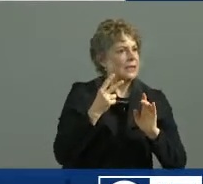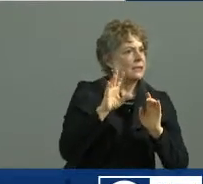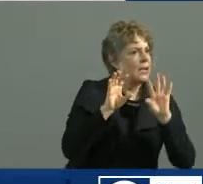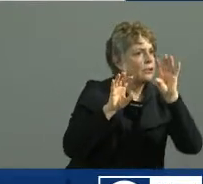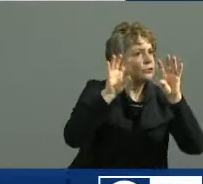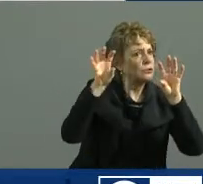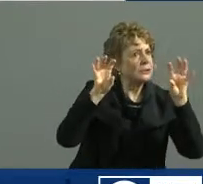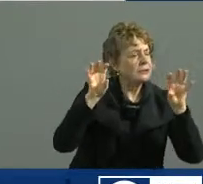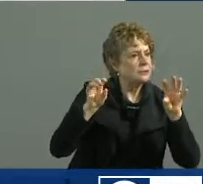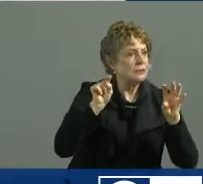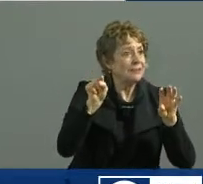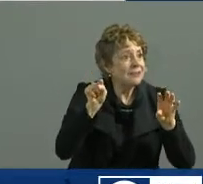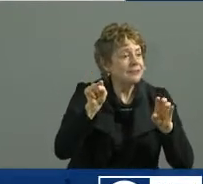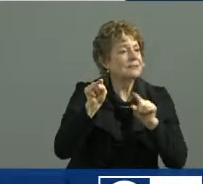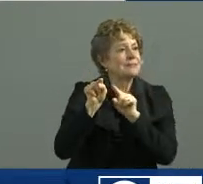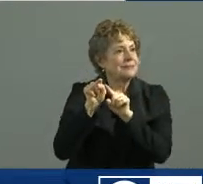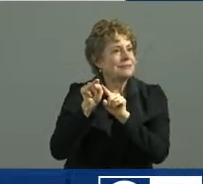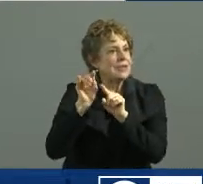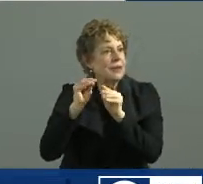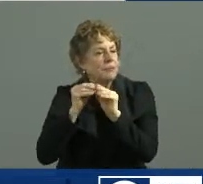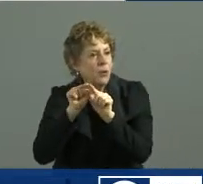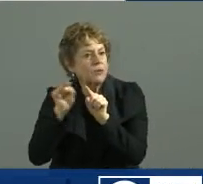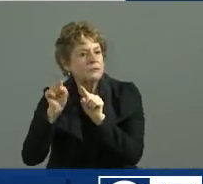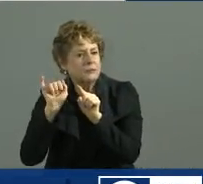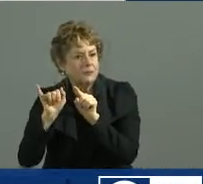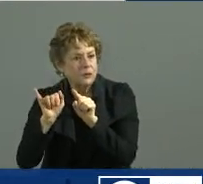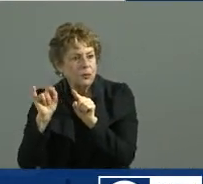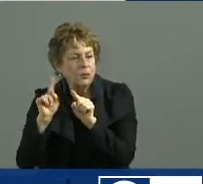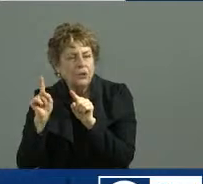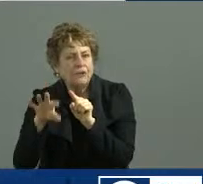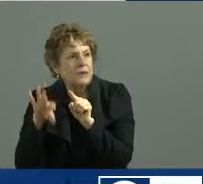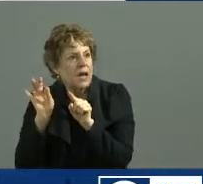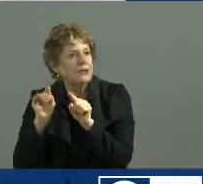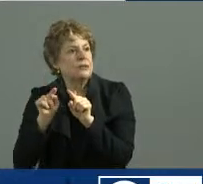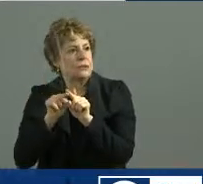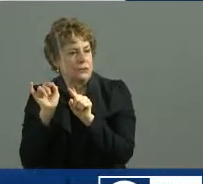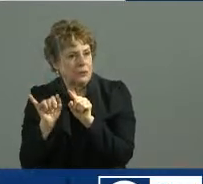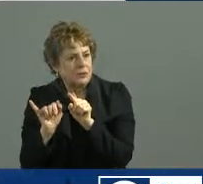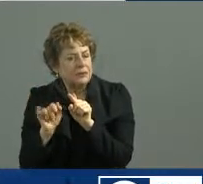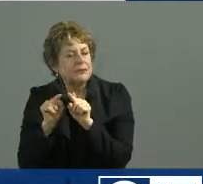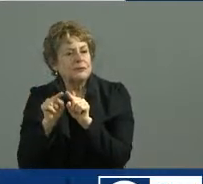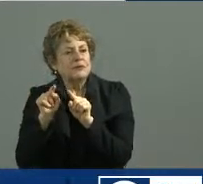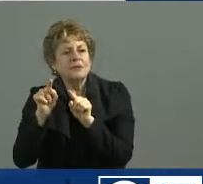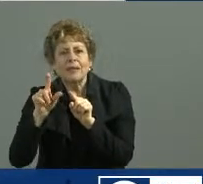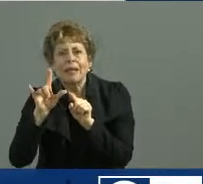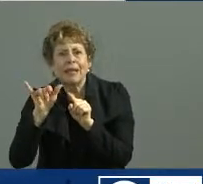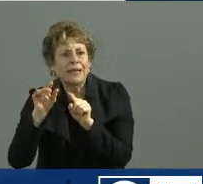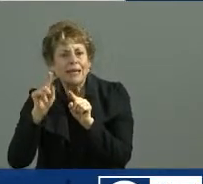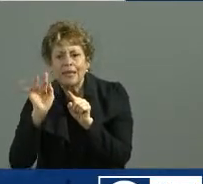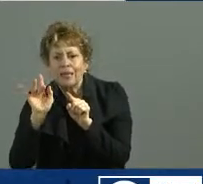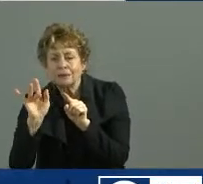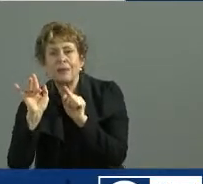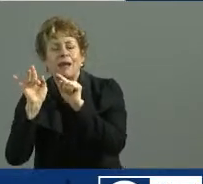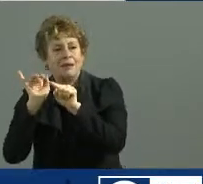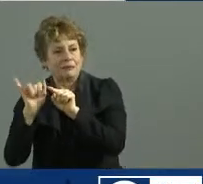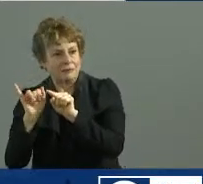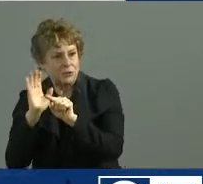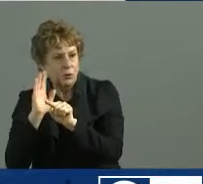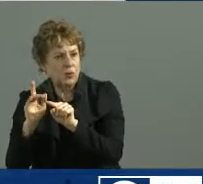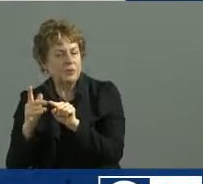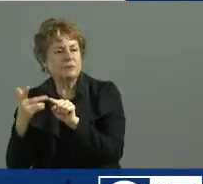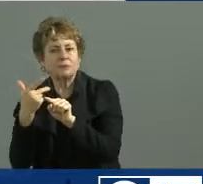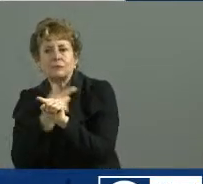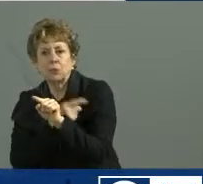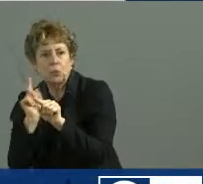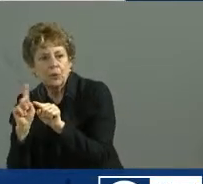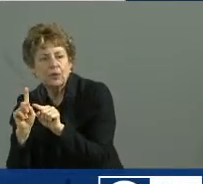you can find vaccination sites by county and link to their registration sites. We are hoping to have this